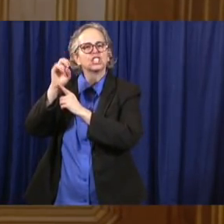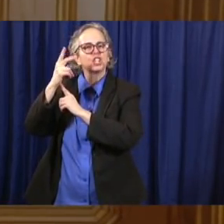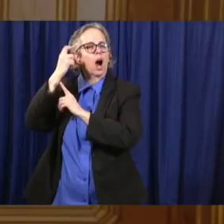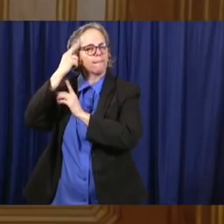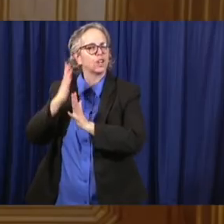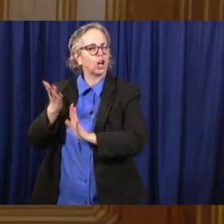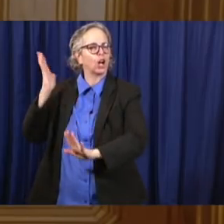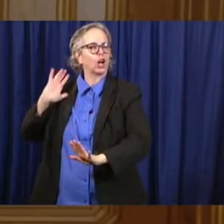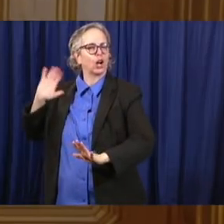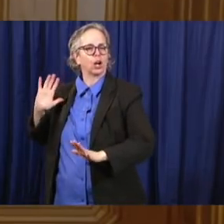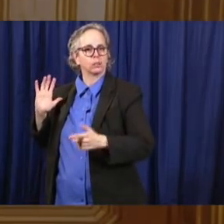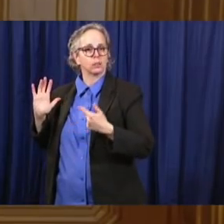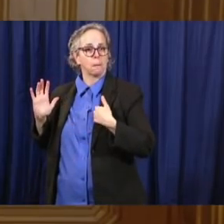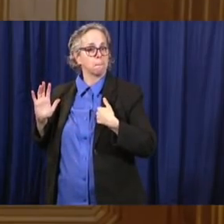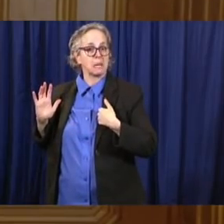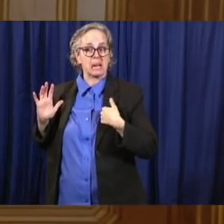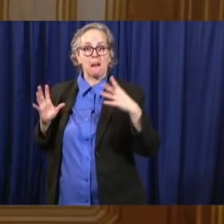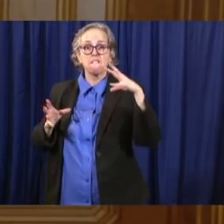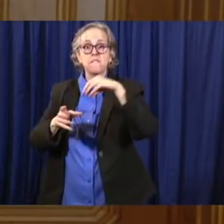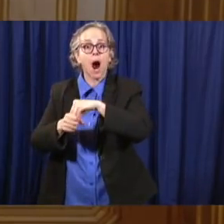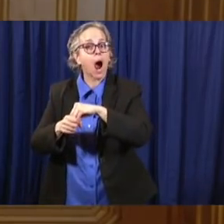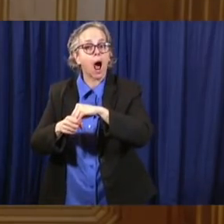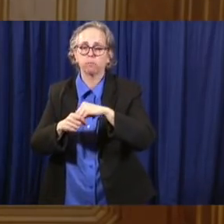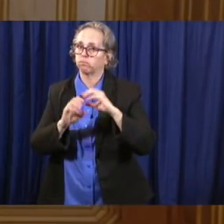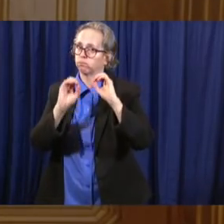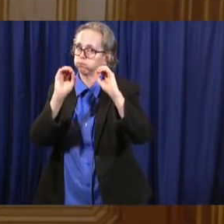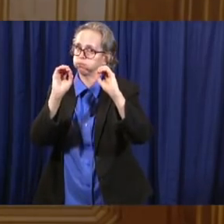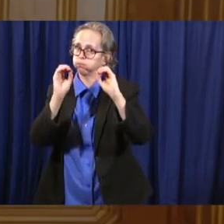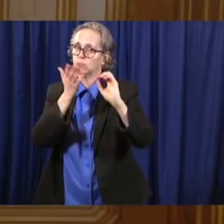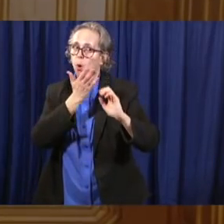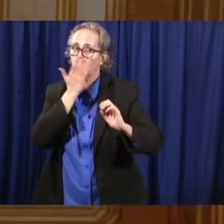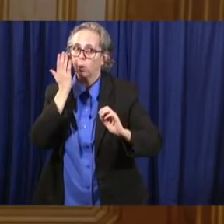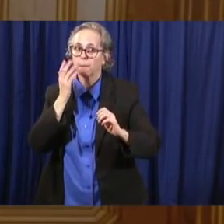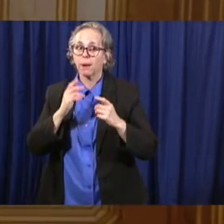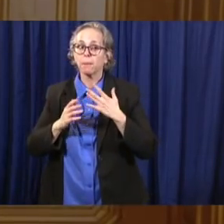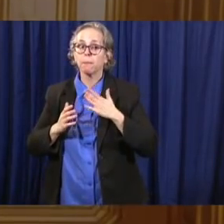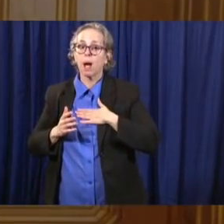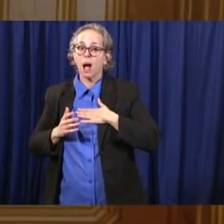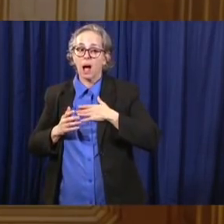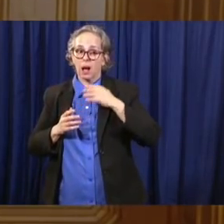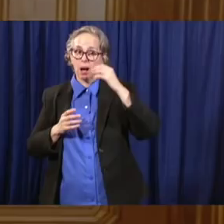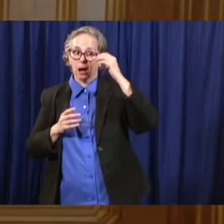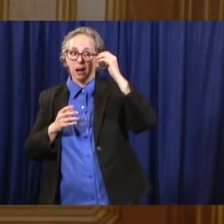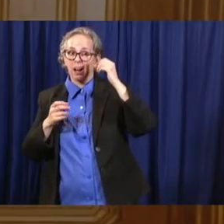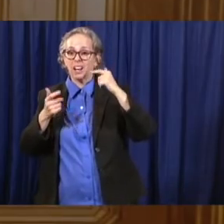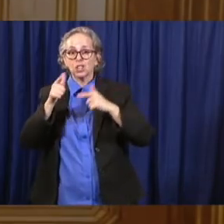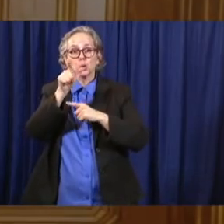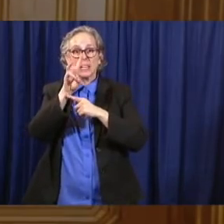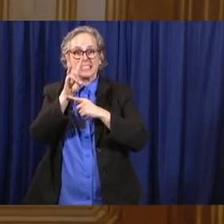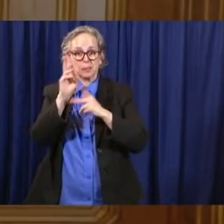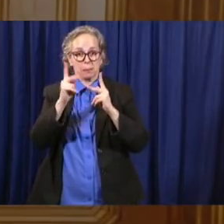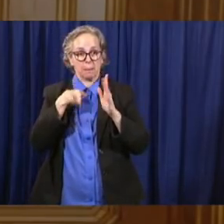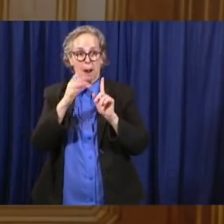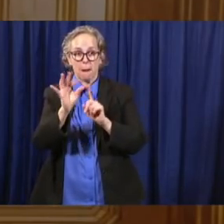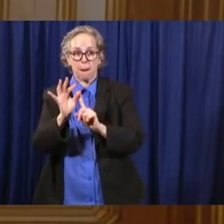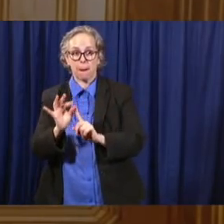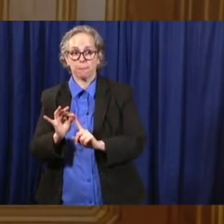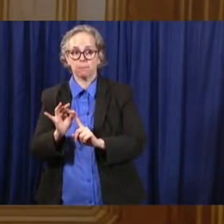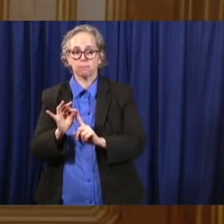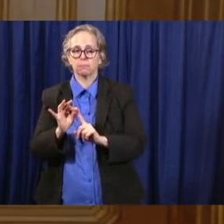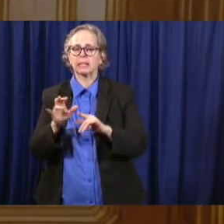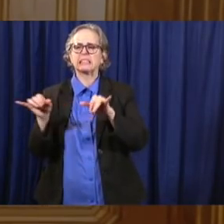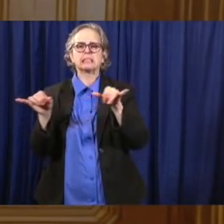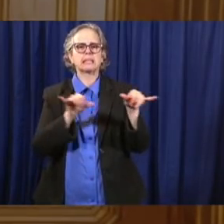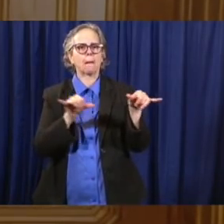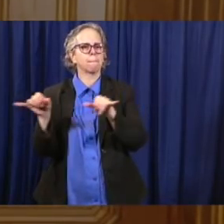So it seemed to me that what we should do is treat all these 26 the same, and that is send them all to the parole board and